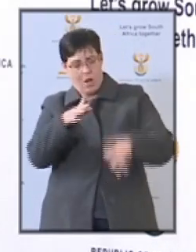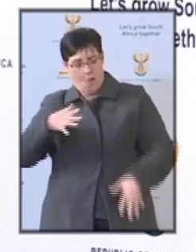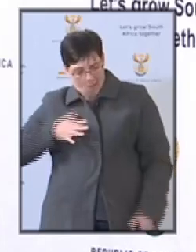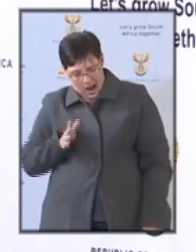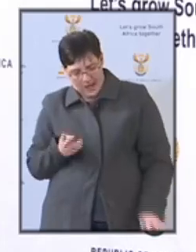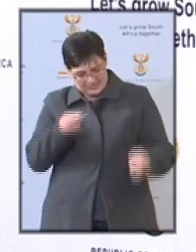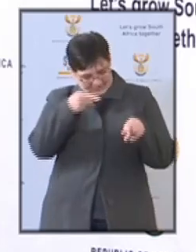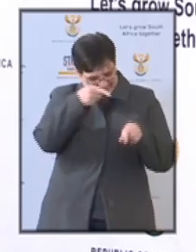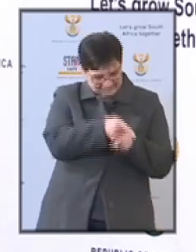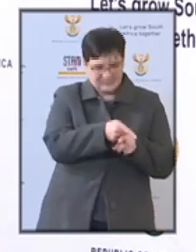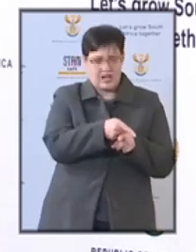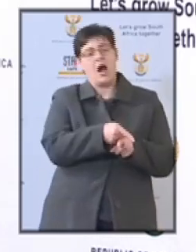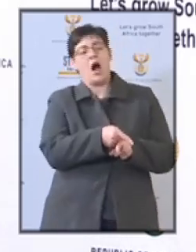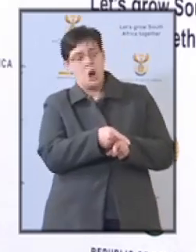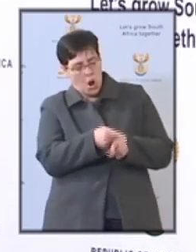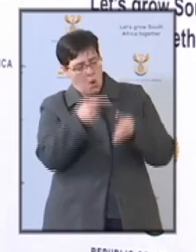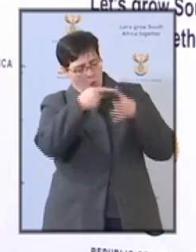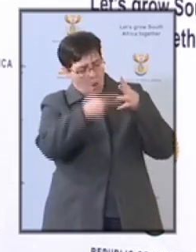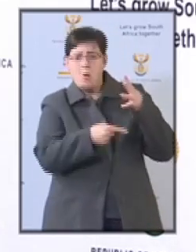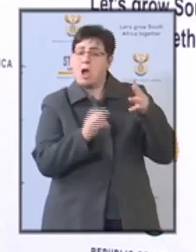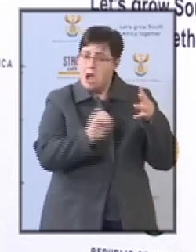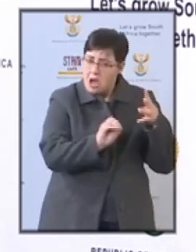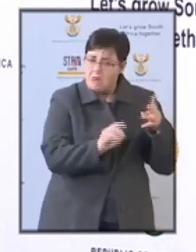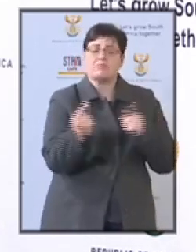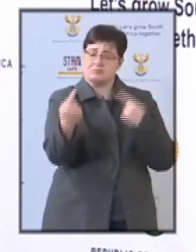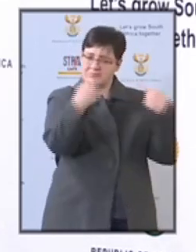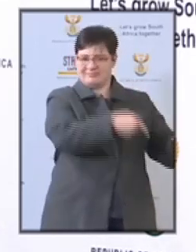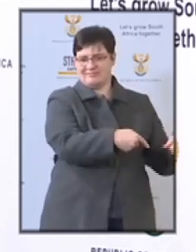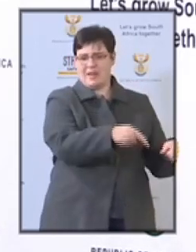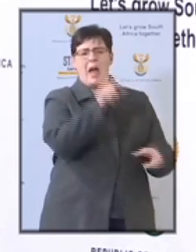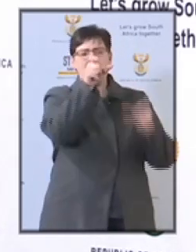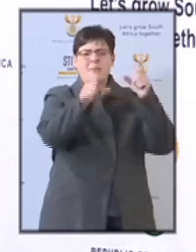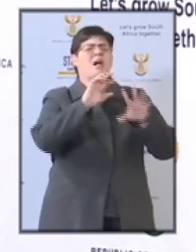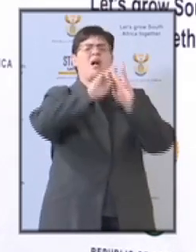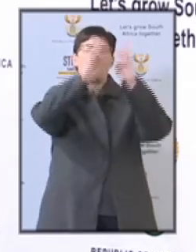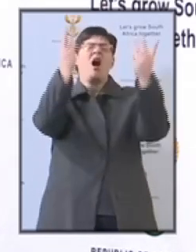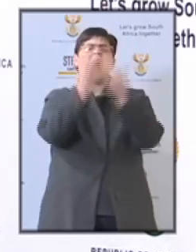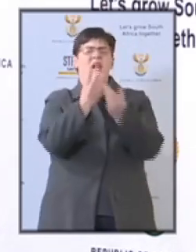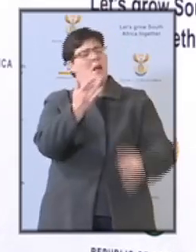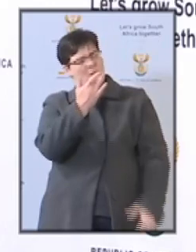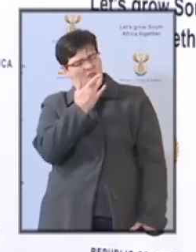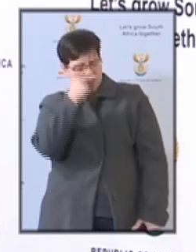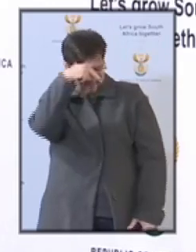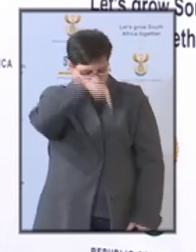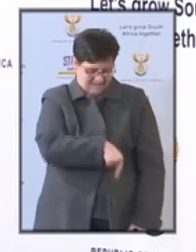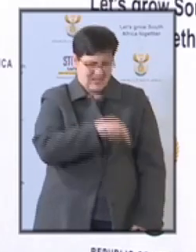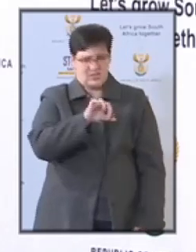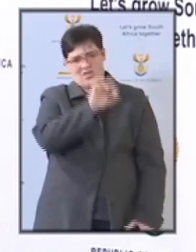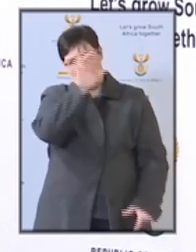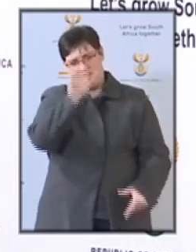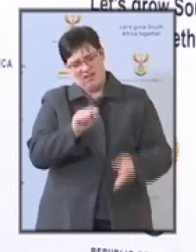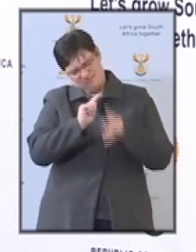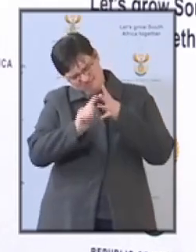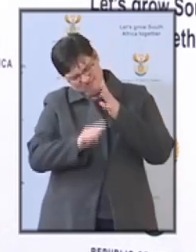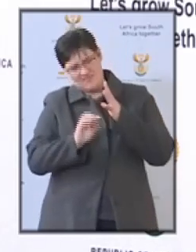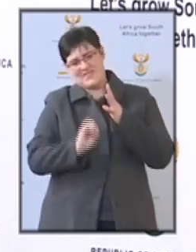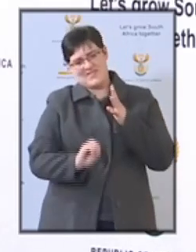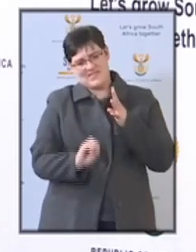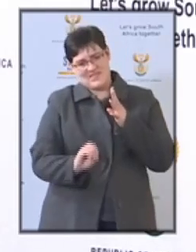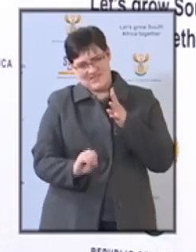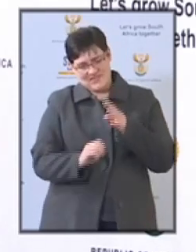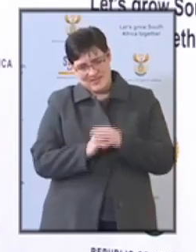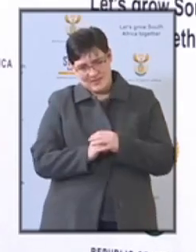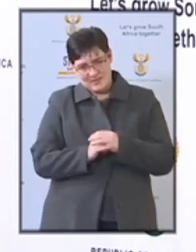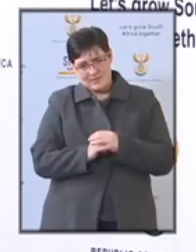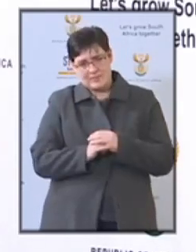the map and one of the most preferred destination as we look in terms of the analysis. What we will be doing is